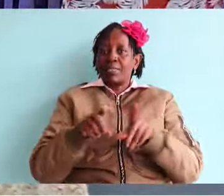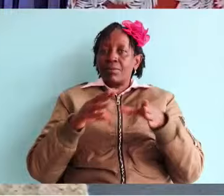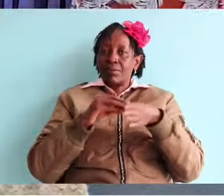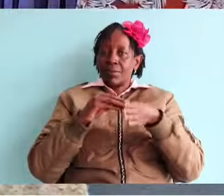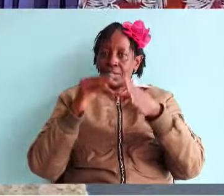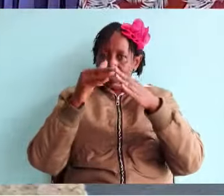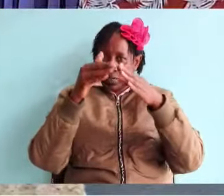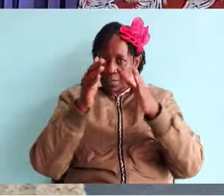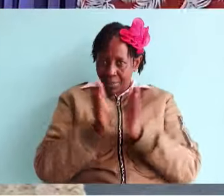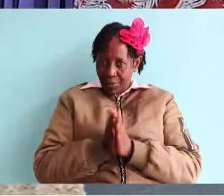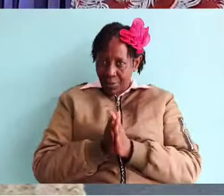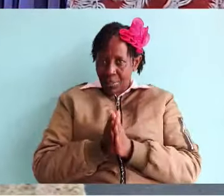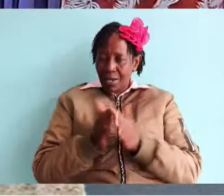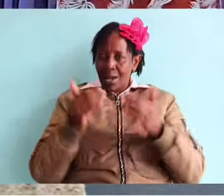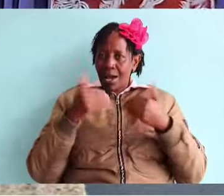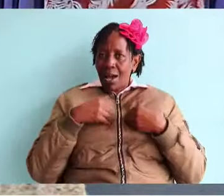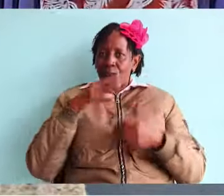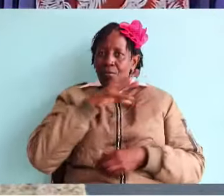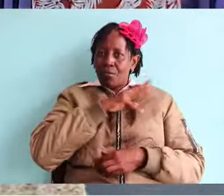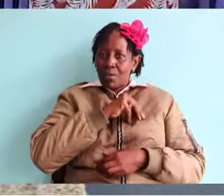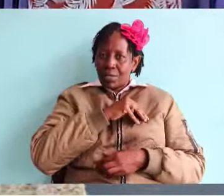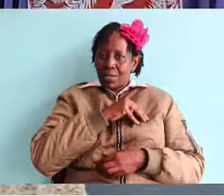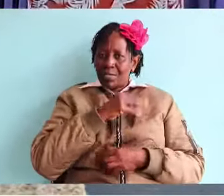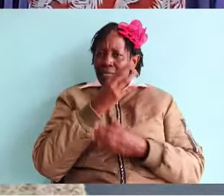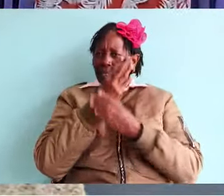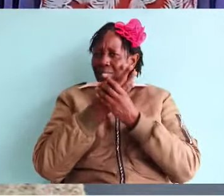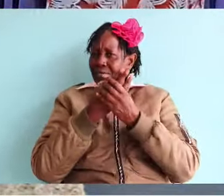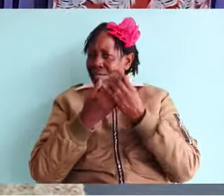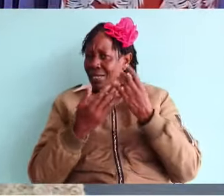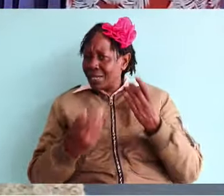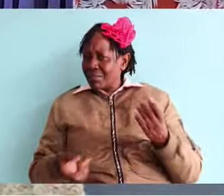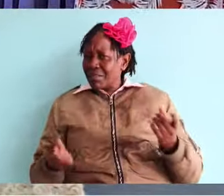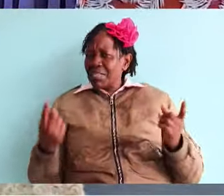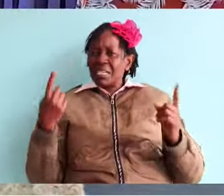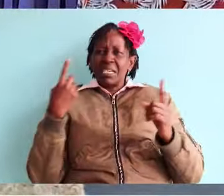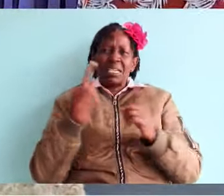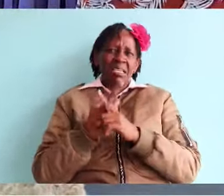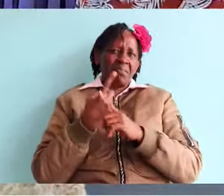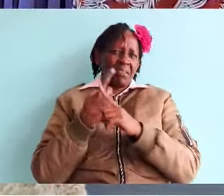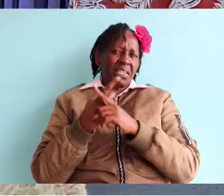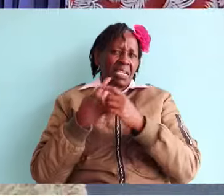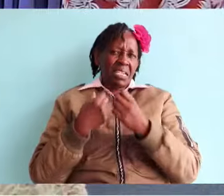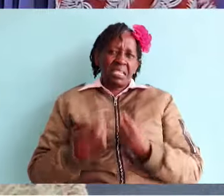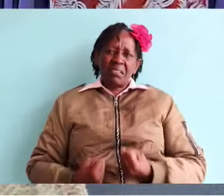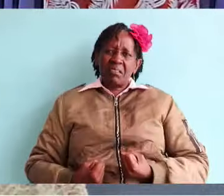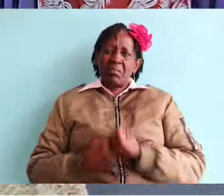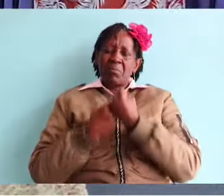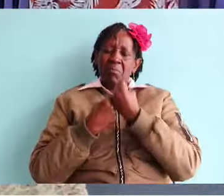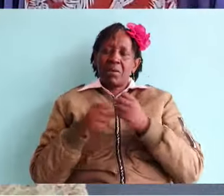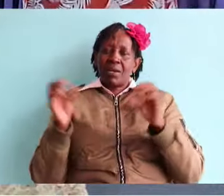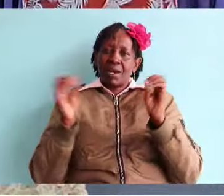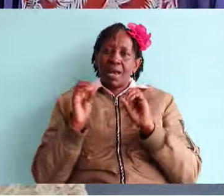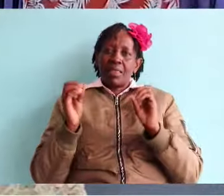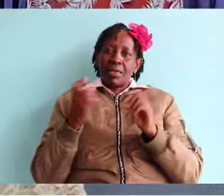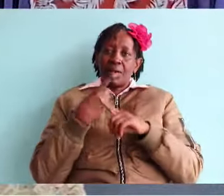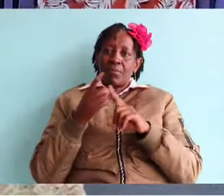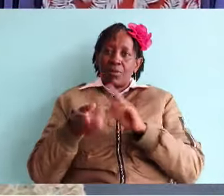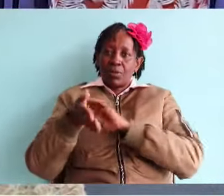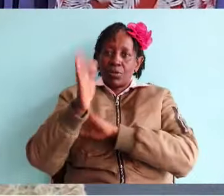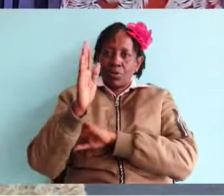through misunderstanding, discouragement, conditional support, knowing that God's mission is to bring many sons to